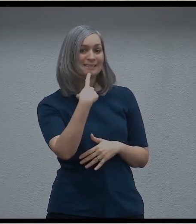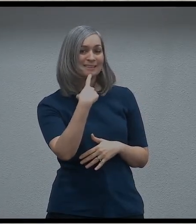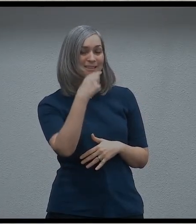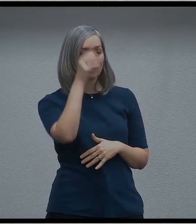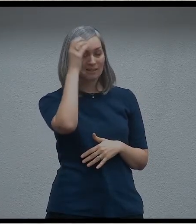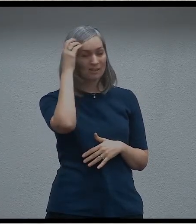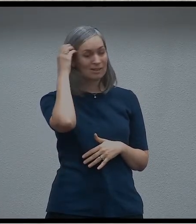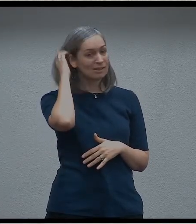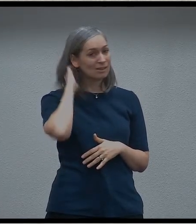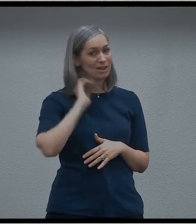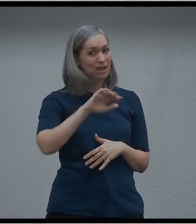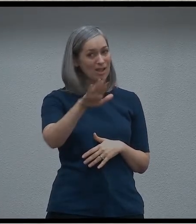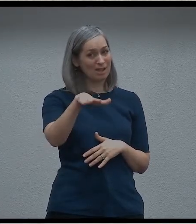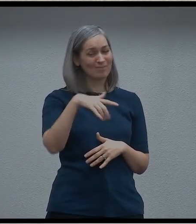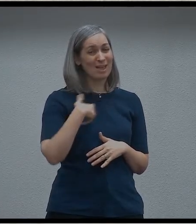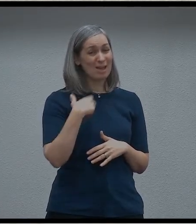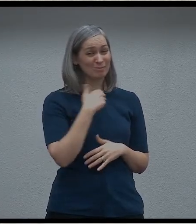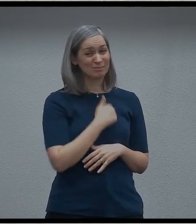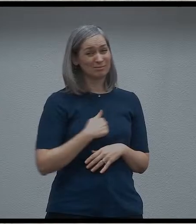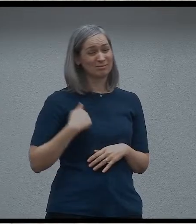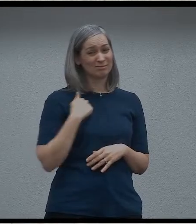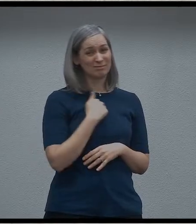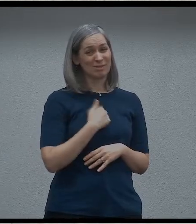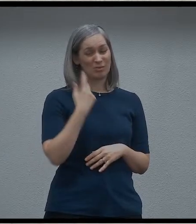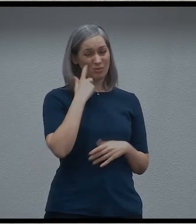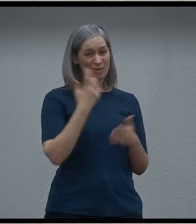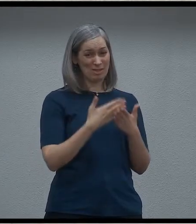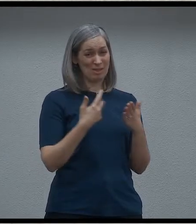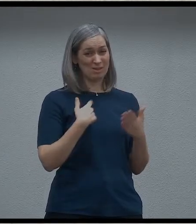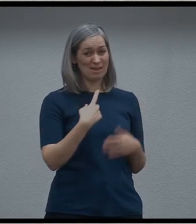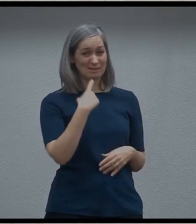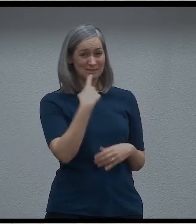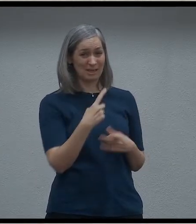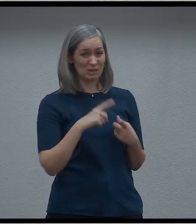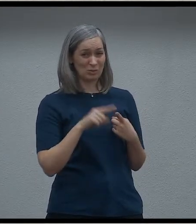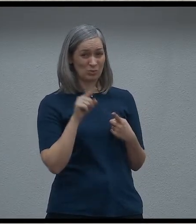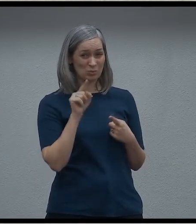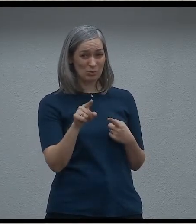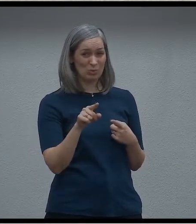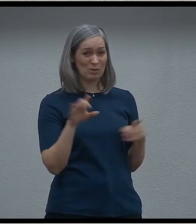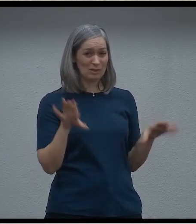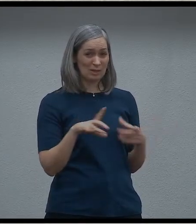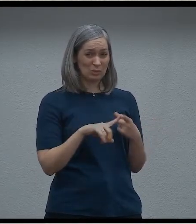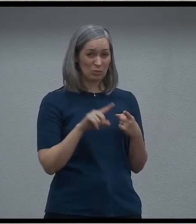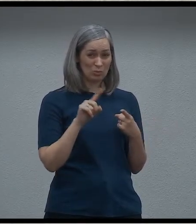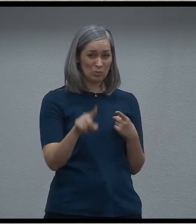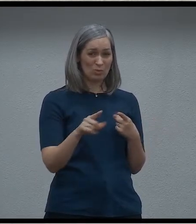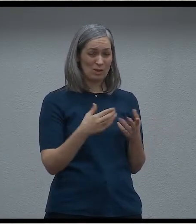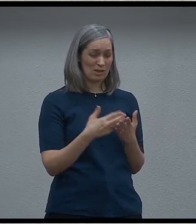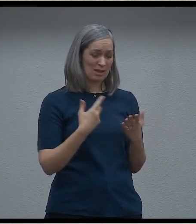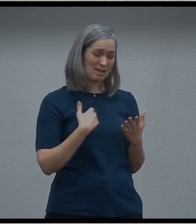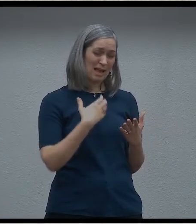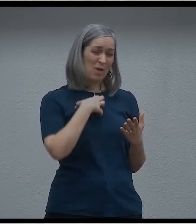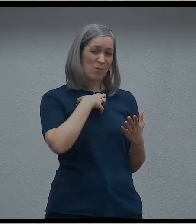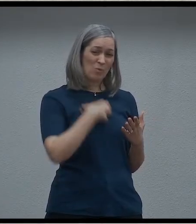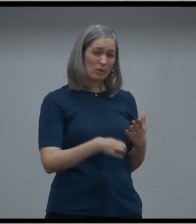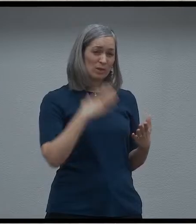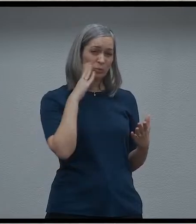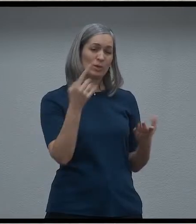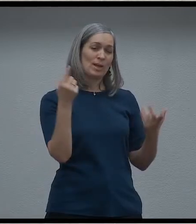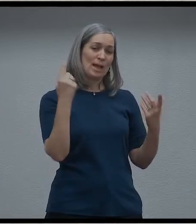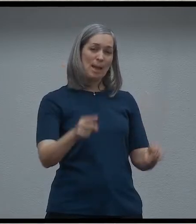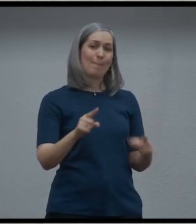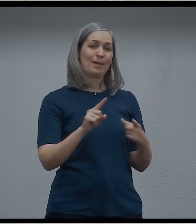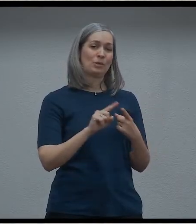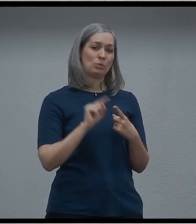I am so sorry for the things that I said to you, the things I did to you, and the things that I wished had happened to